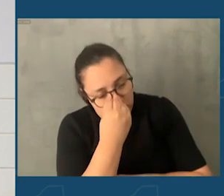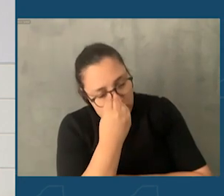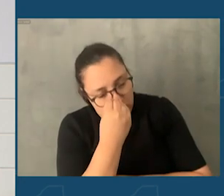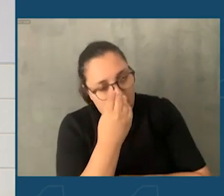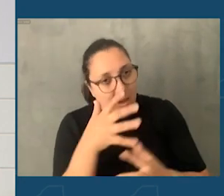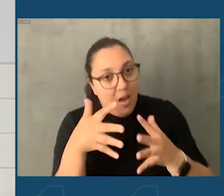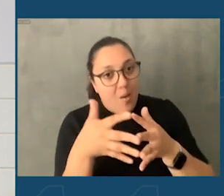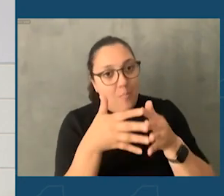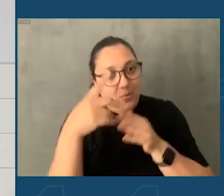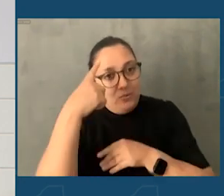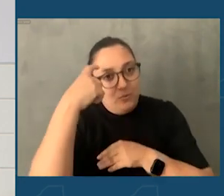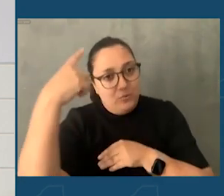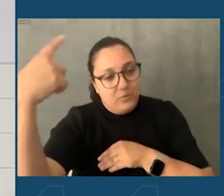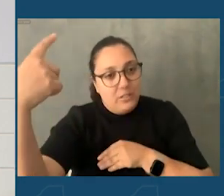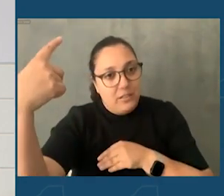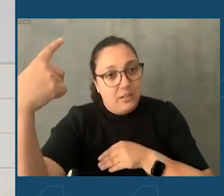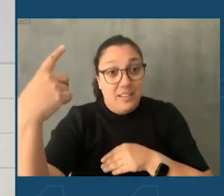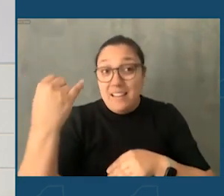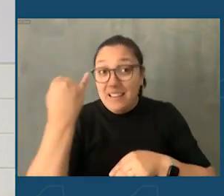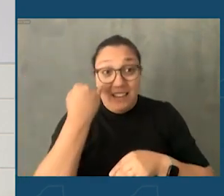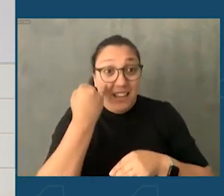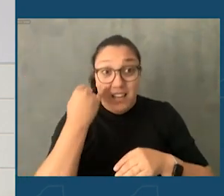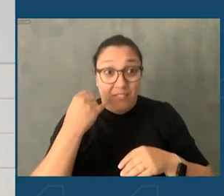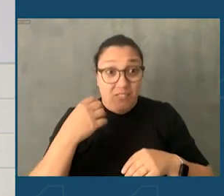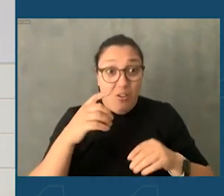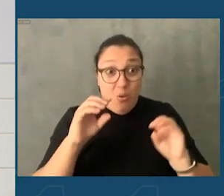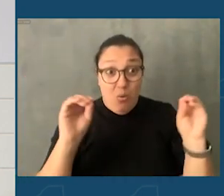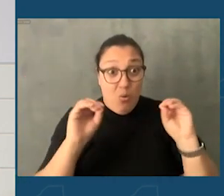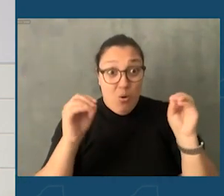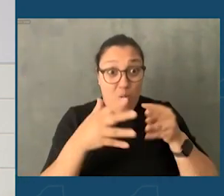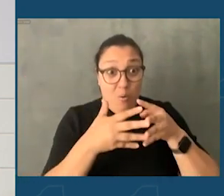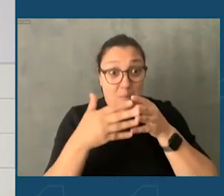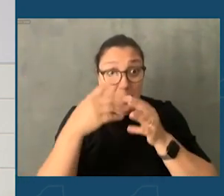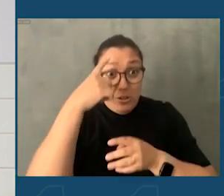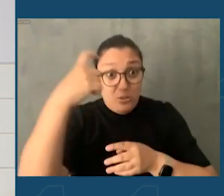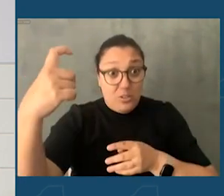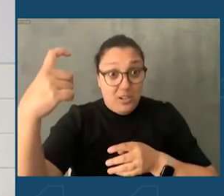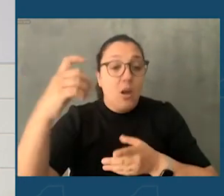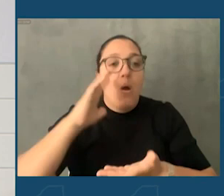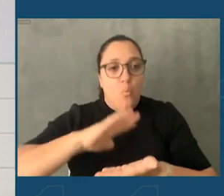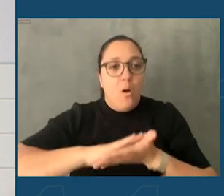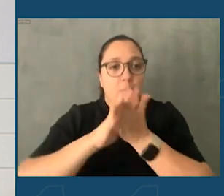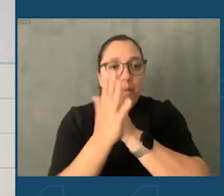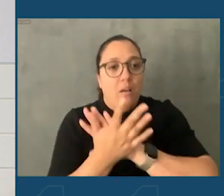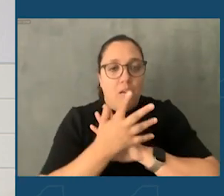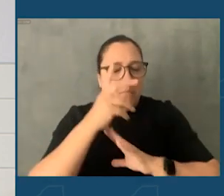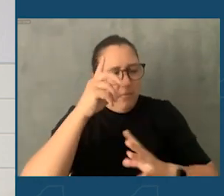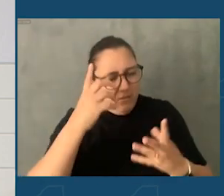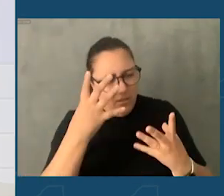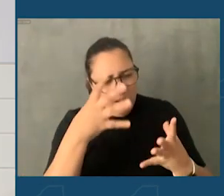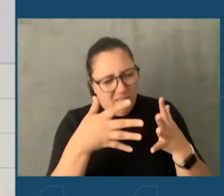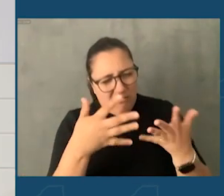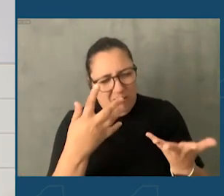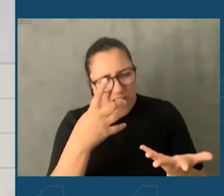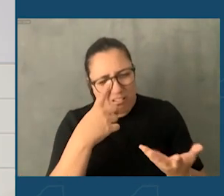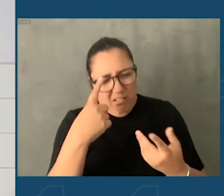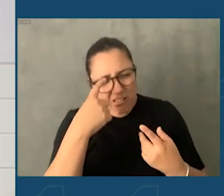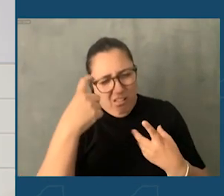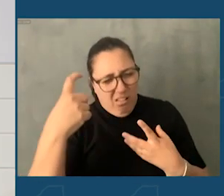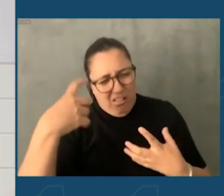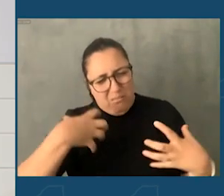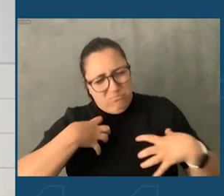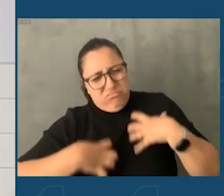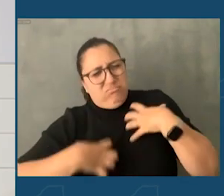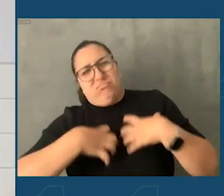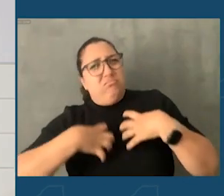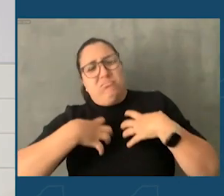take us the action to fulfill this dream. We can do this by direct action by